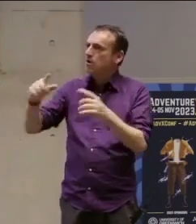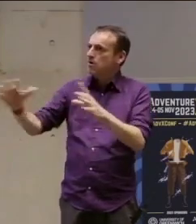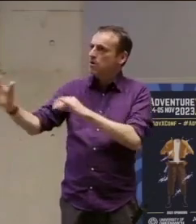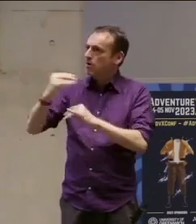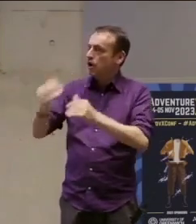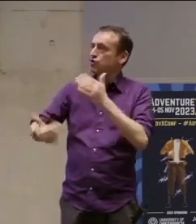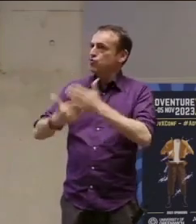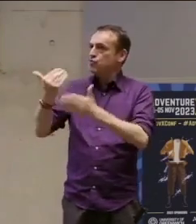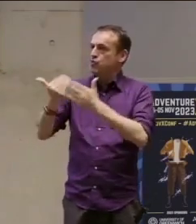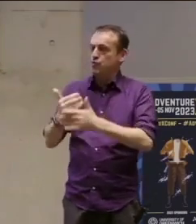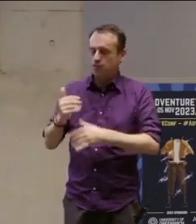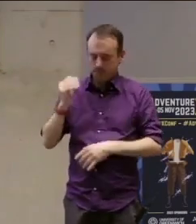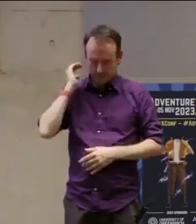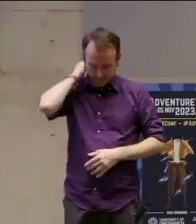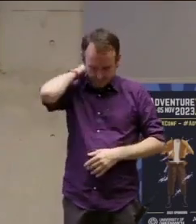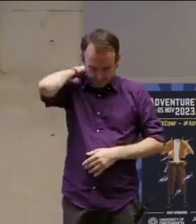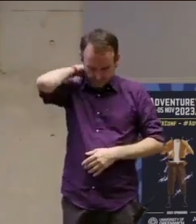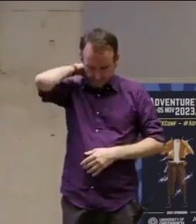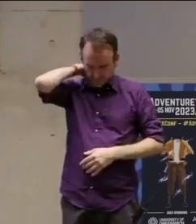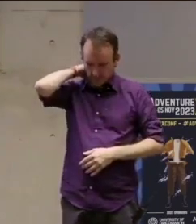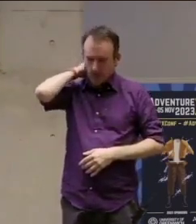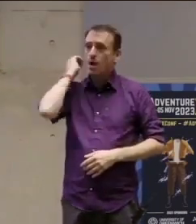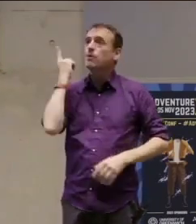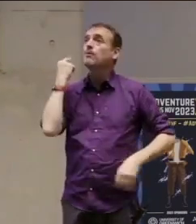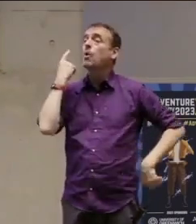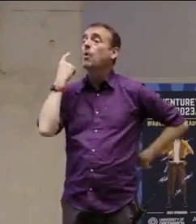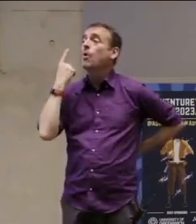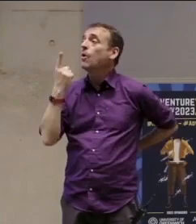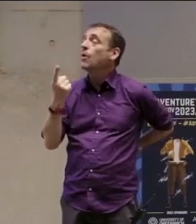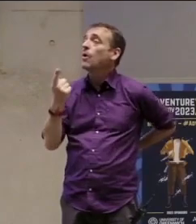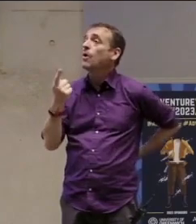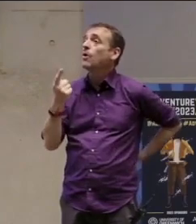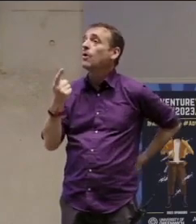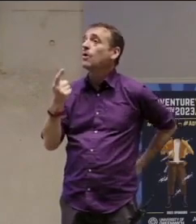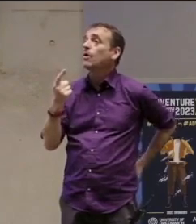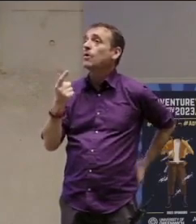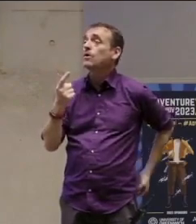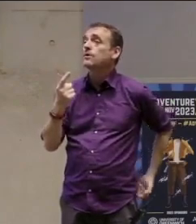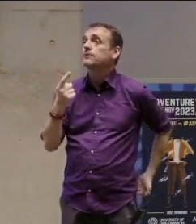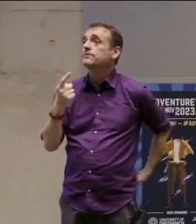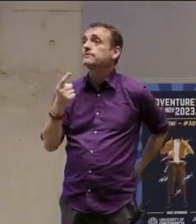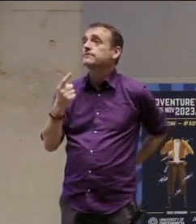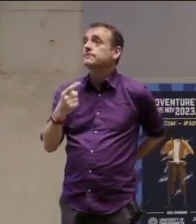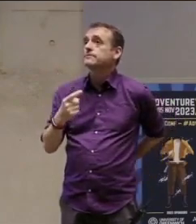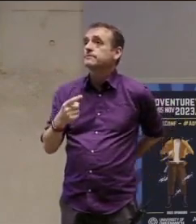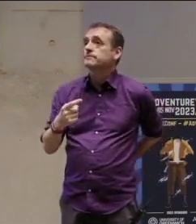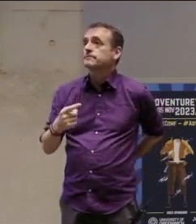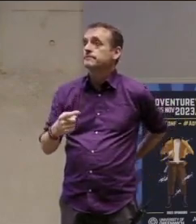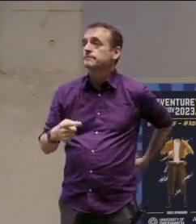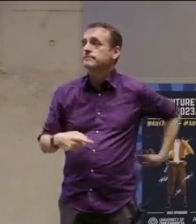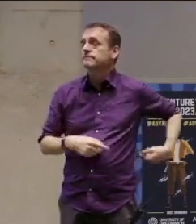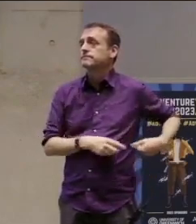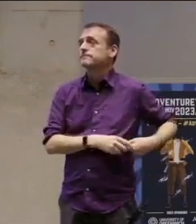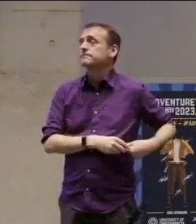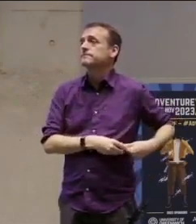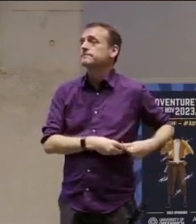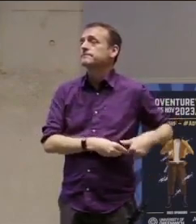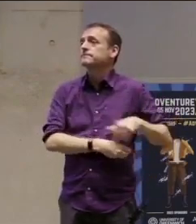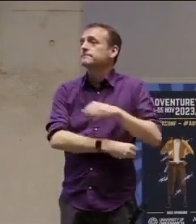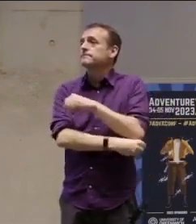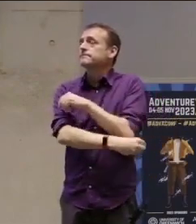we sneak in one more? I think we can sneak in one more, yes. There's one more. Because your hand went straight up. I was like, okay.